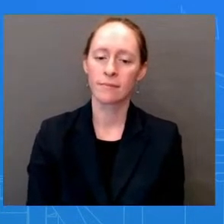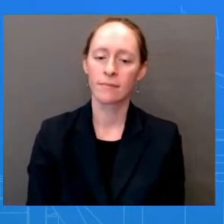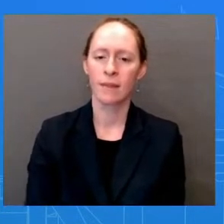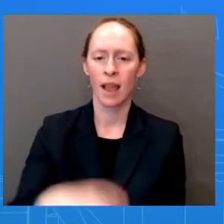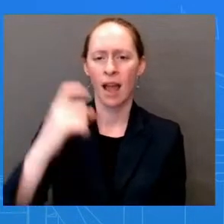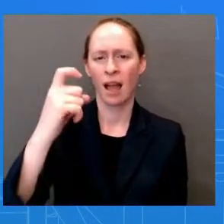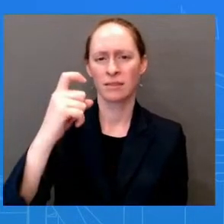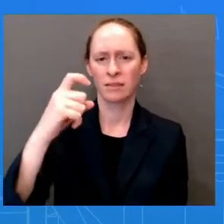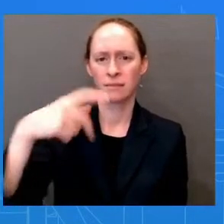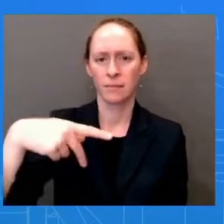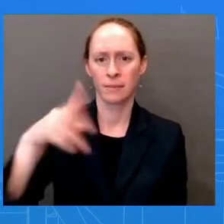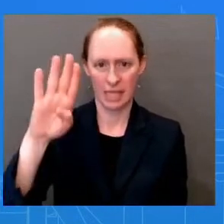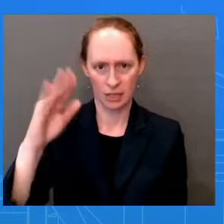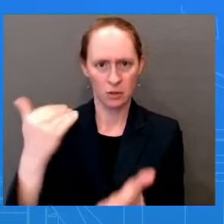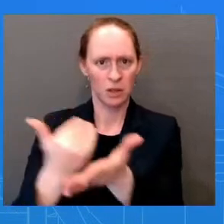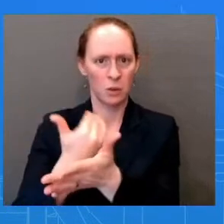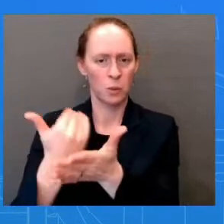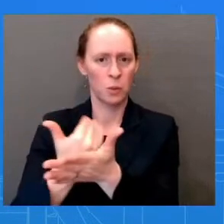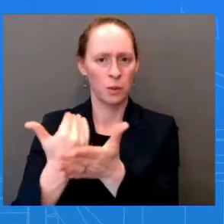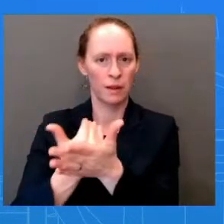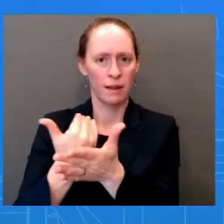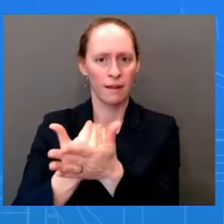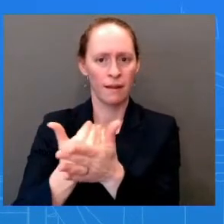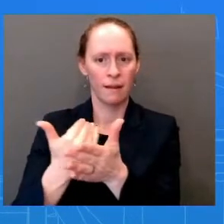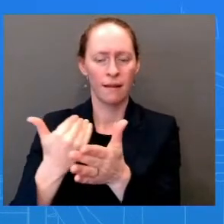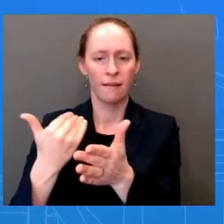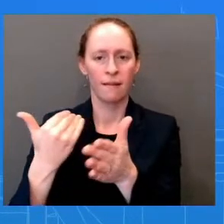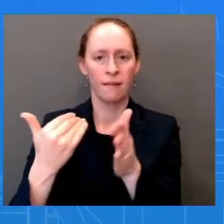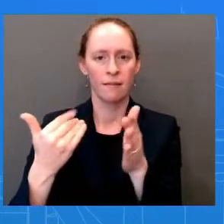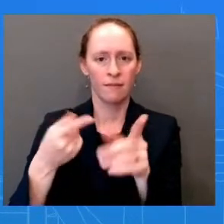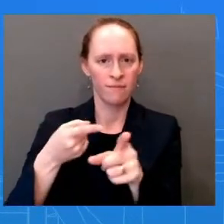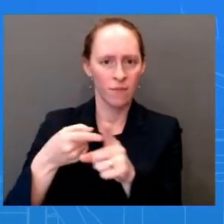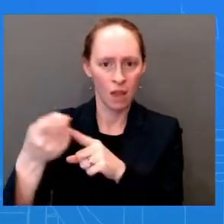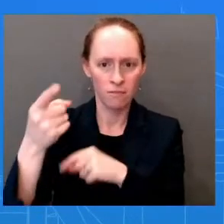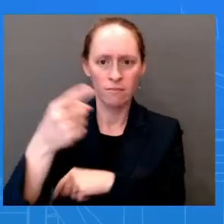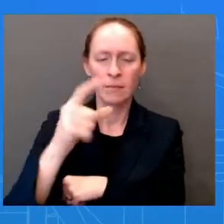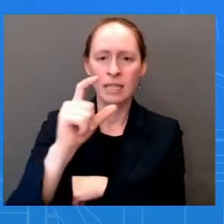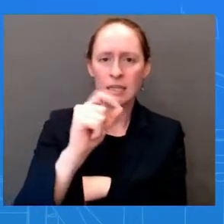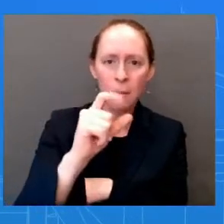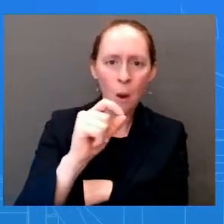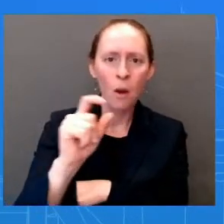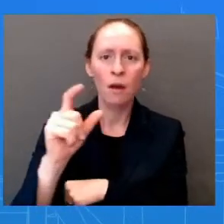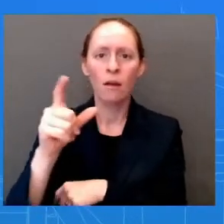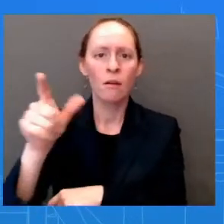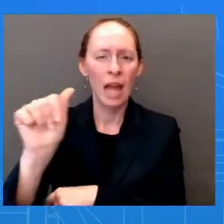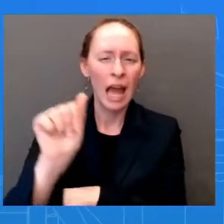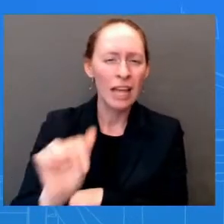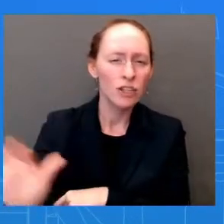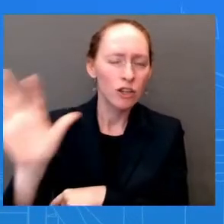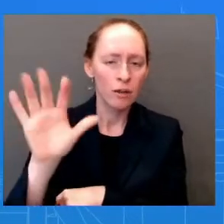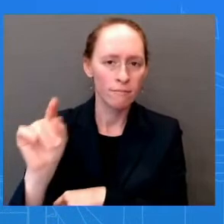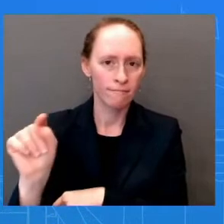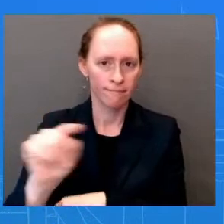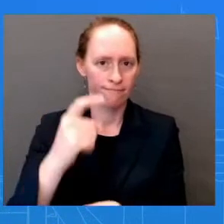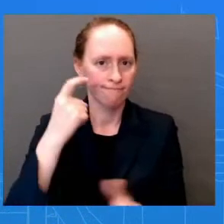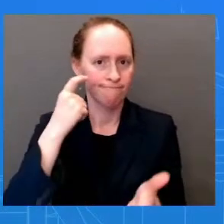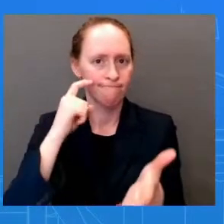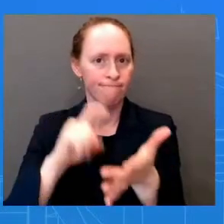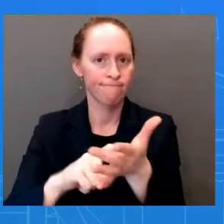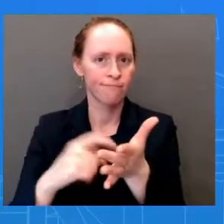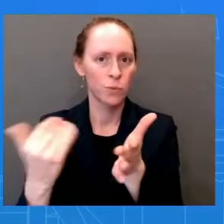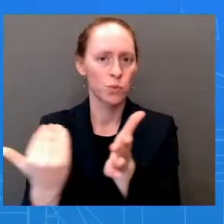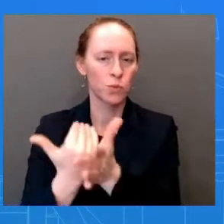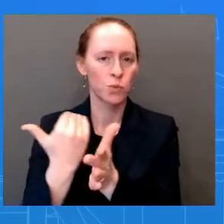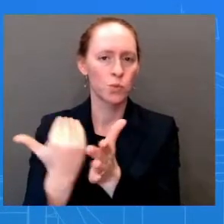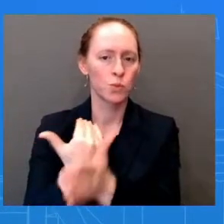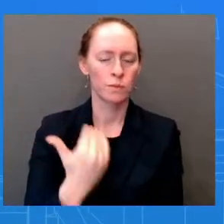expect as that variant continues to rise? And just to take a step back, I know you were encouraging folks here to get their latest booster, but